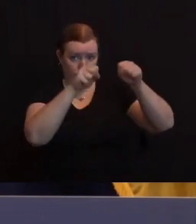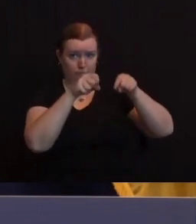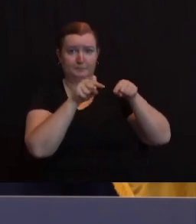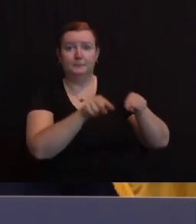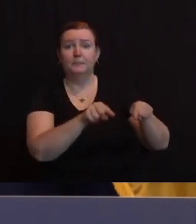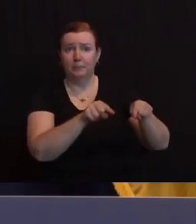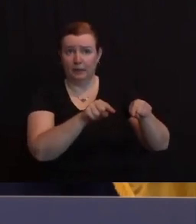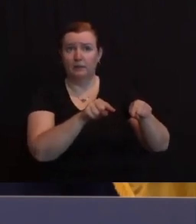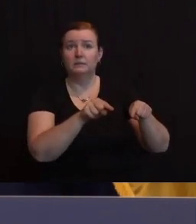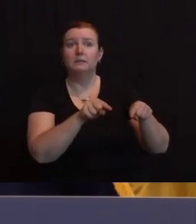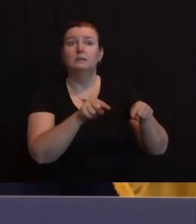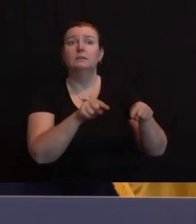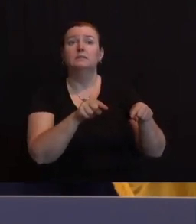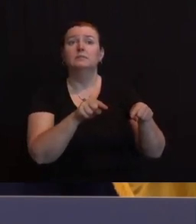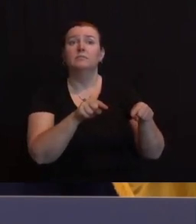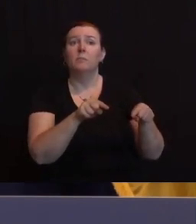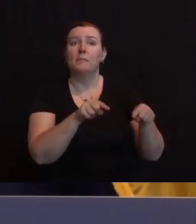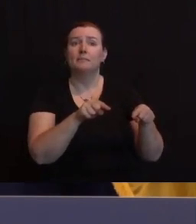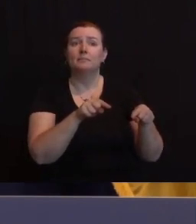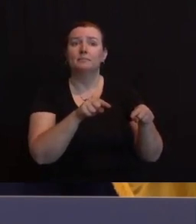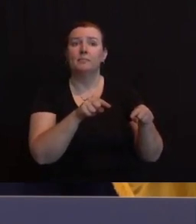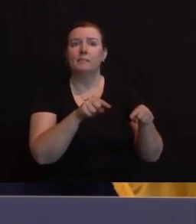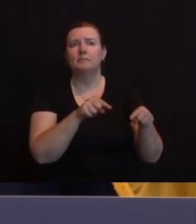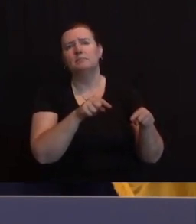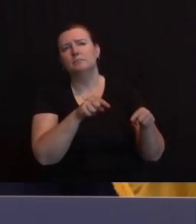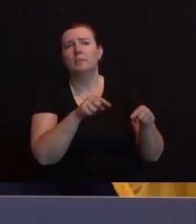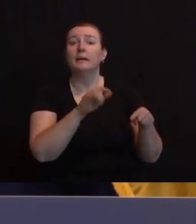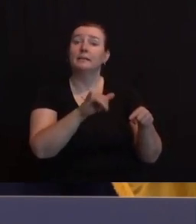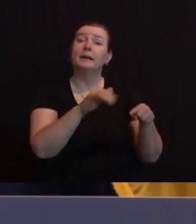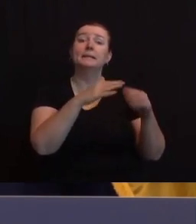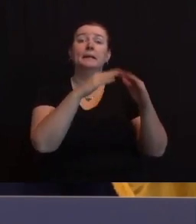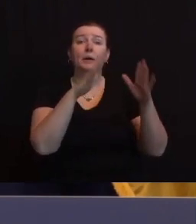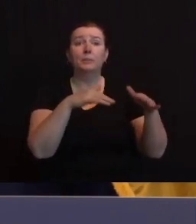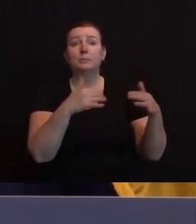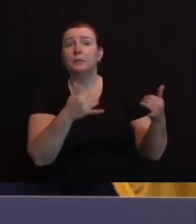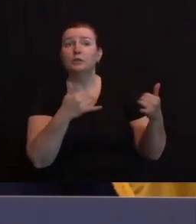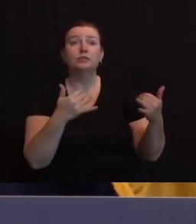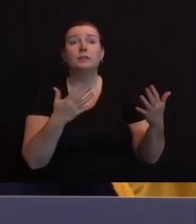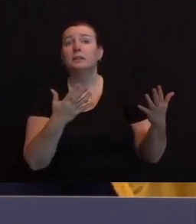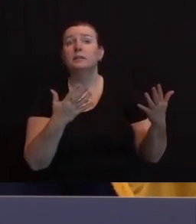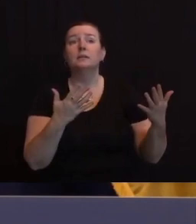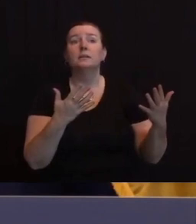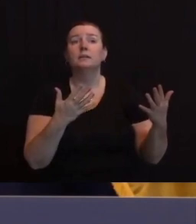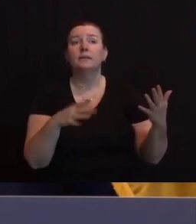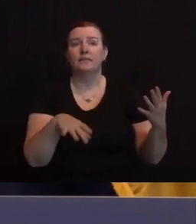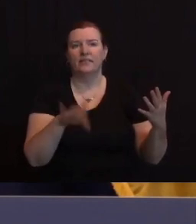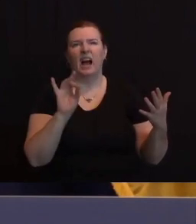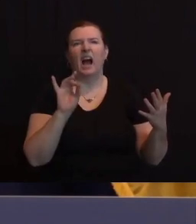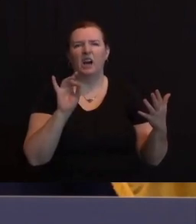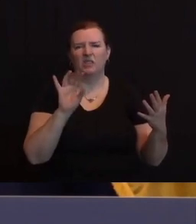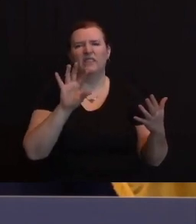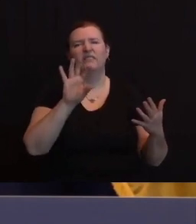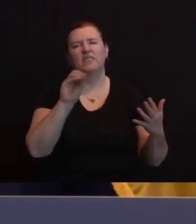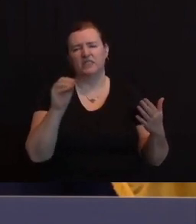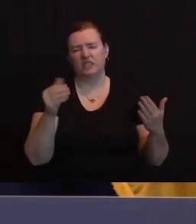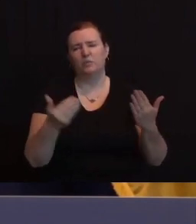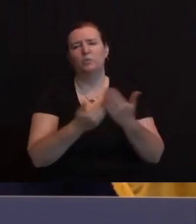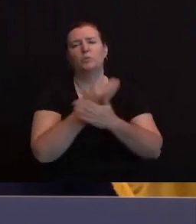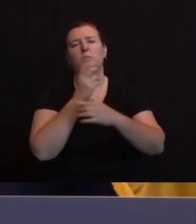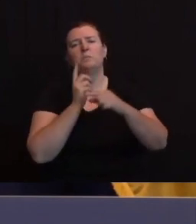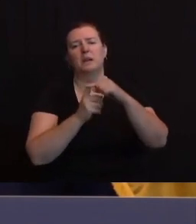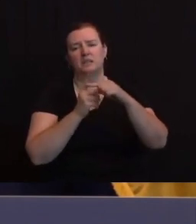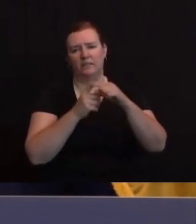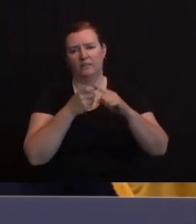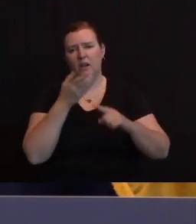now been linked, these several house parties, to more than 50 new positive cases of coronavirus,